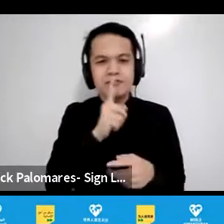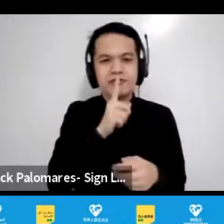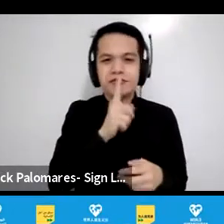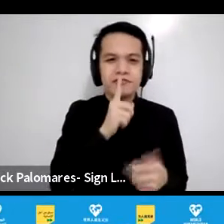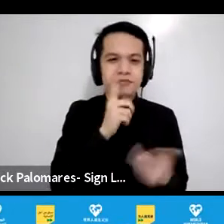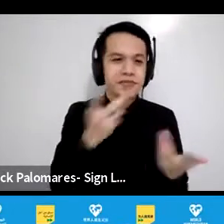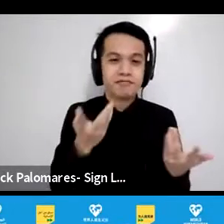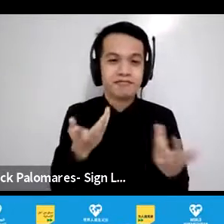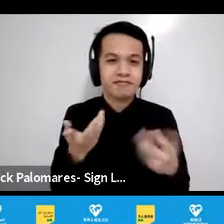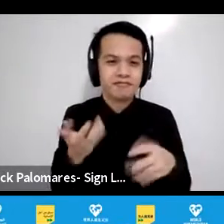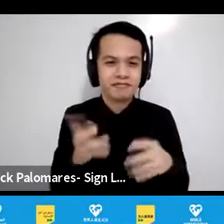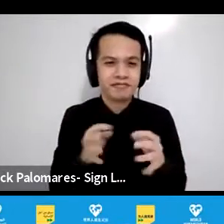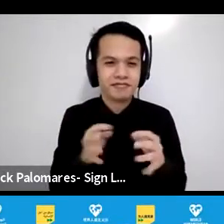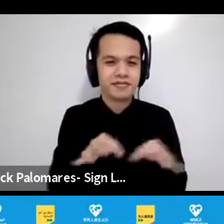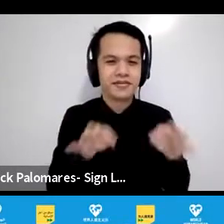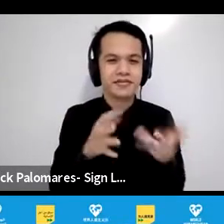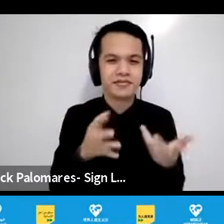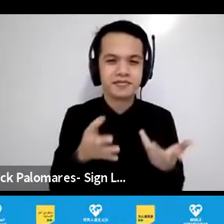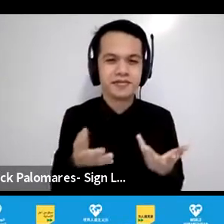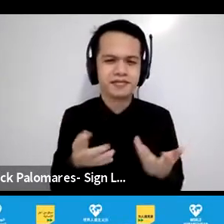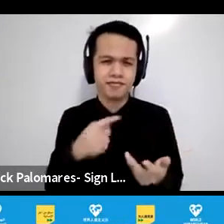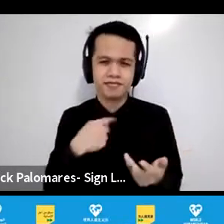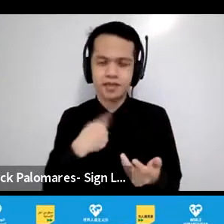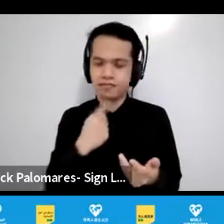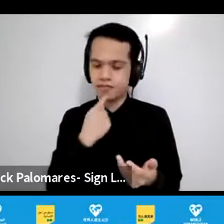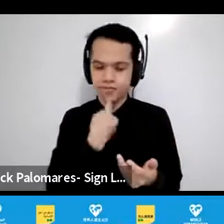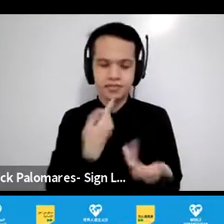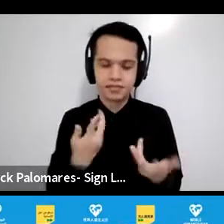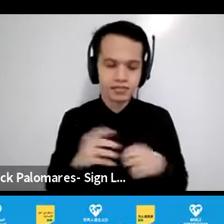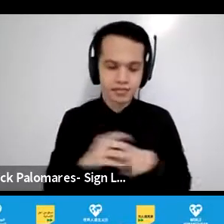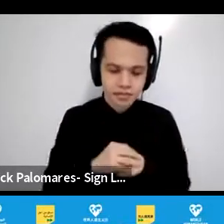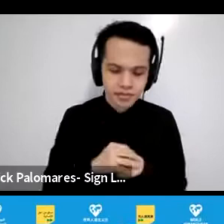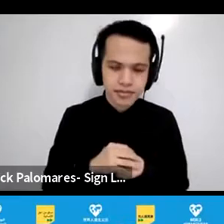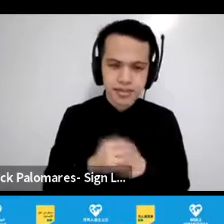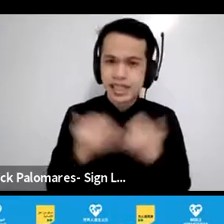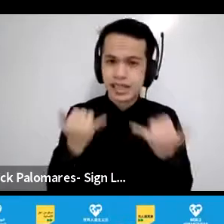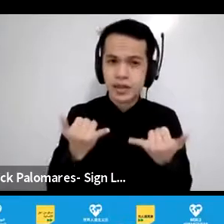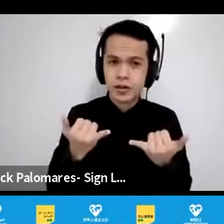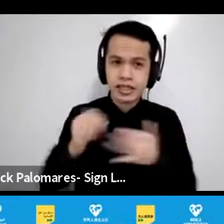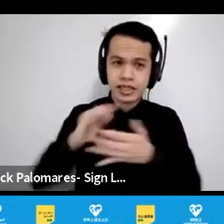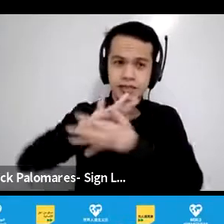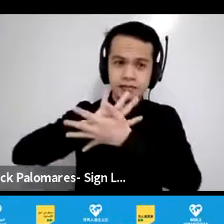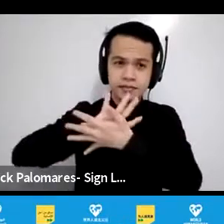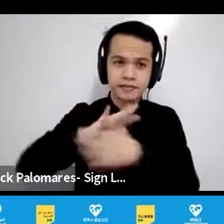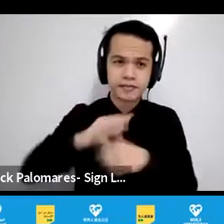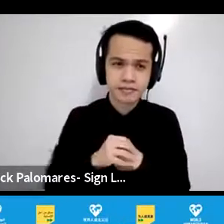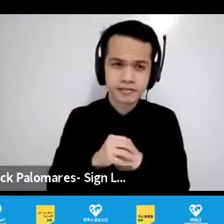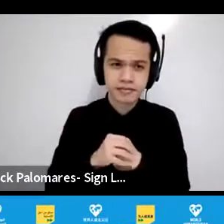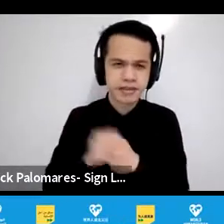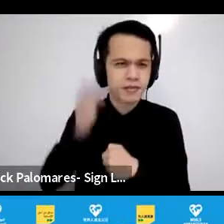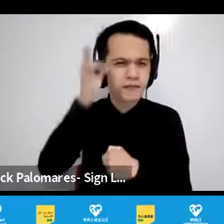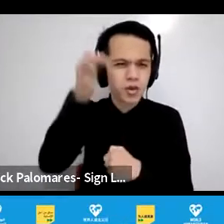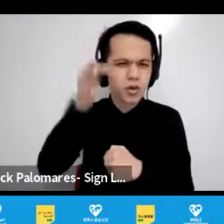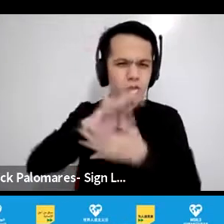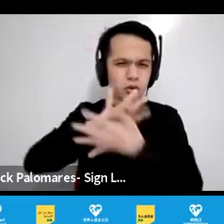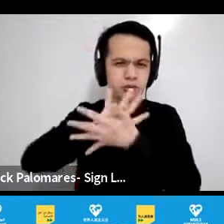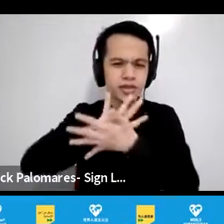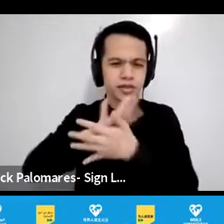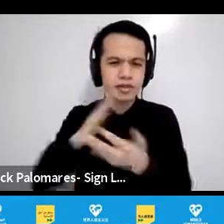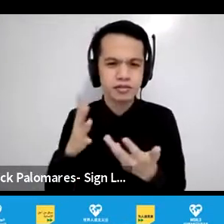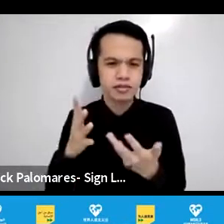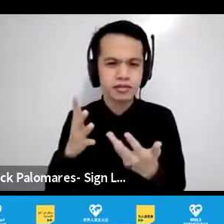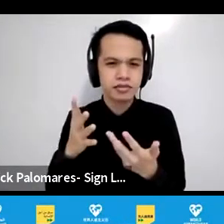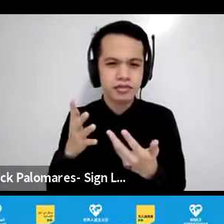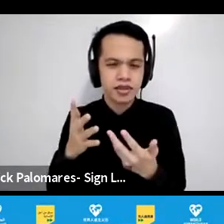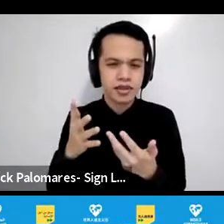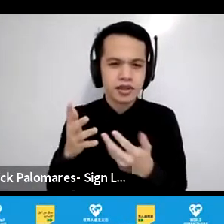Mitzi. But you know, seriously, the current pandemic and maybe future pandemic will not